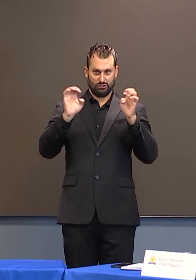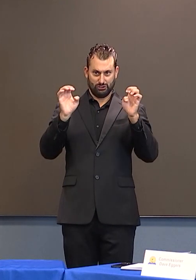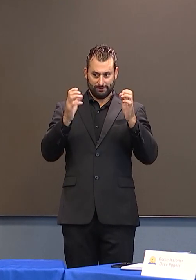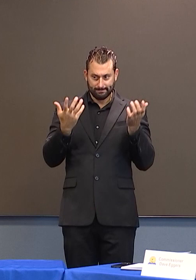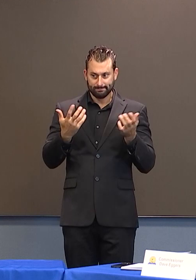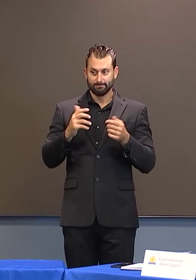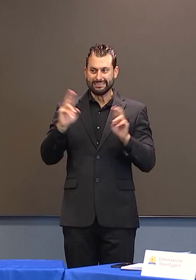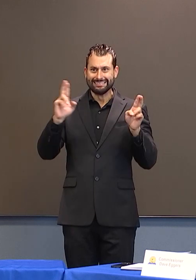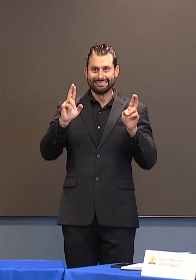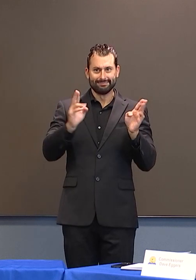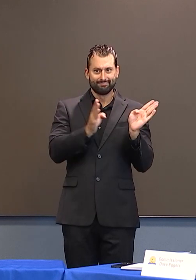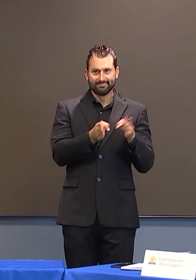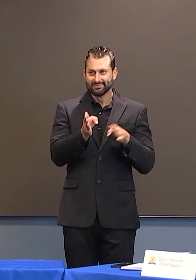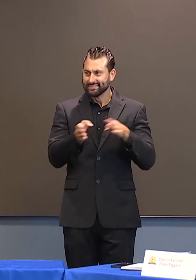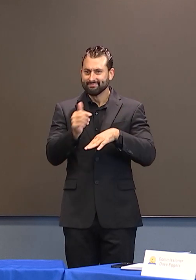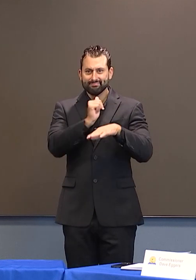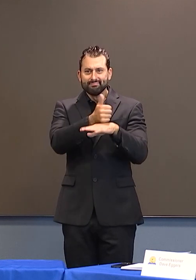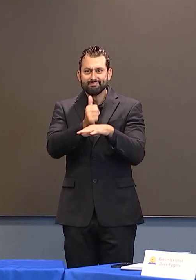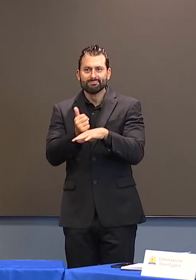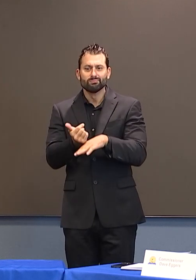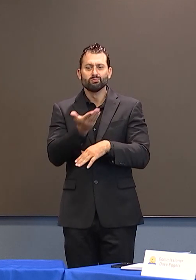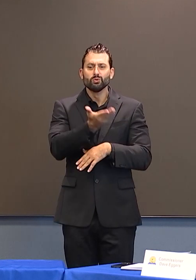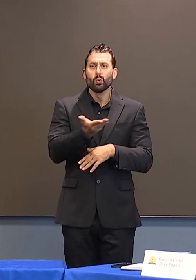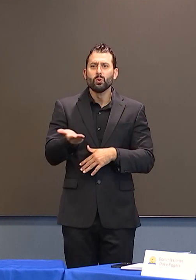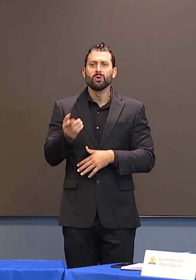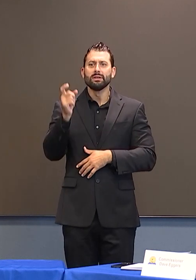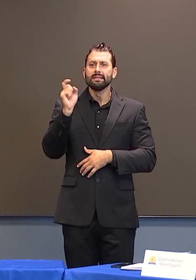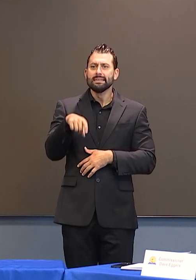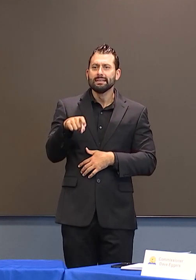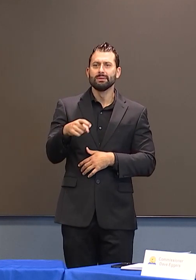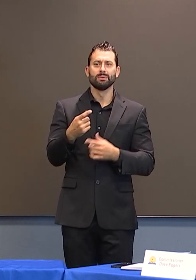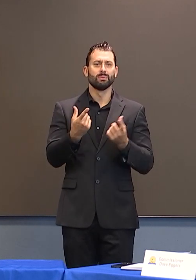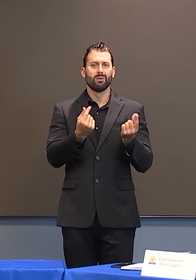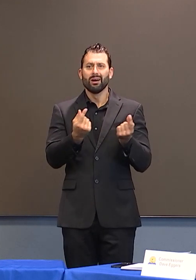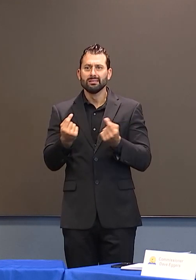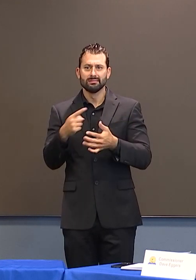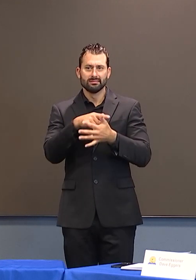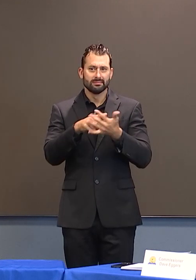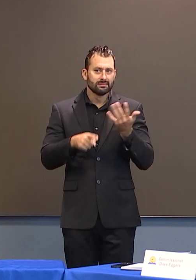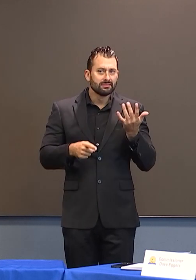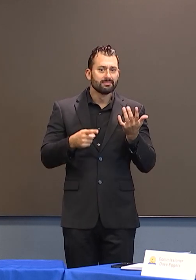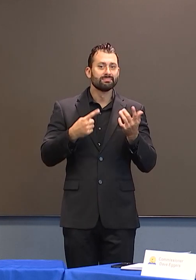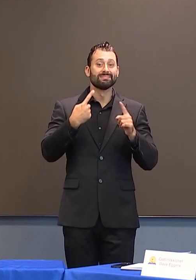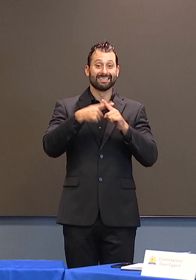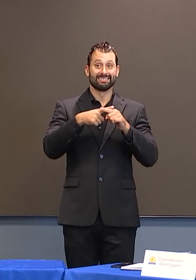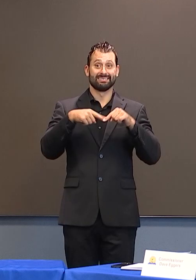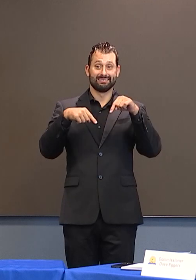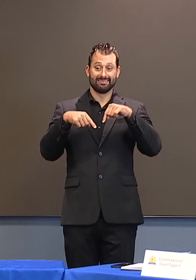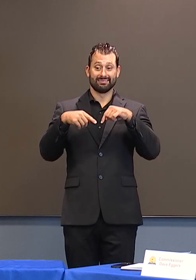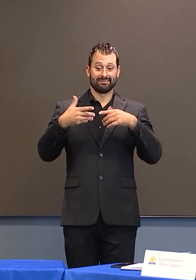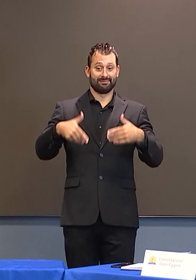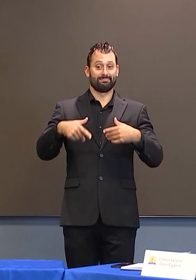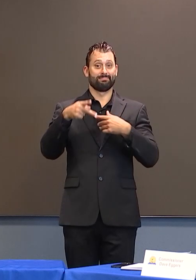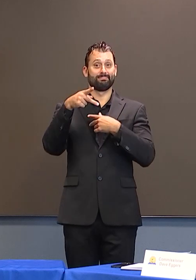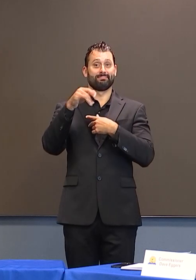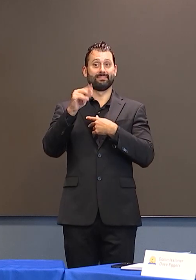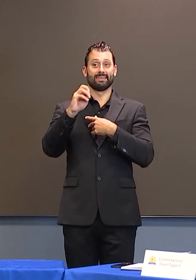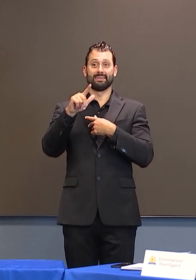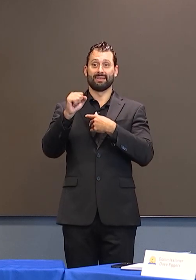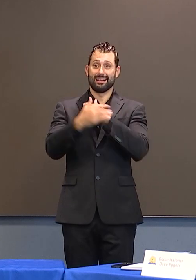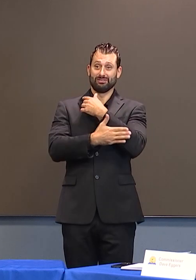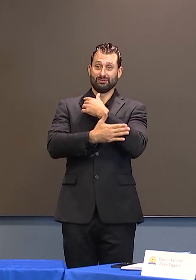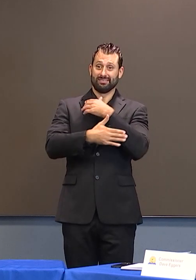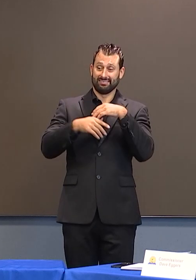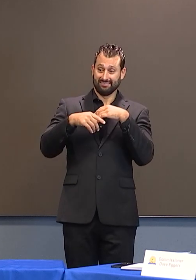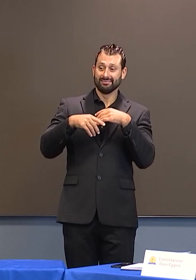personnel, and plan for if we need to have resources brought in from outside of the county, including airdrops. We do have concerns because